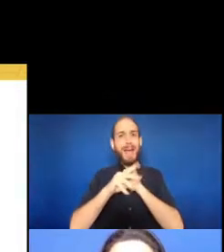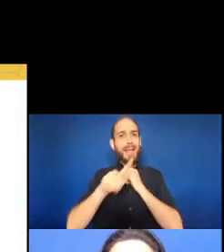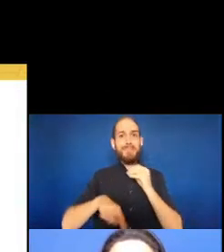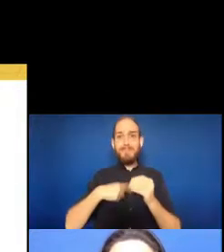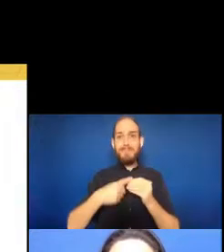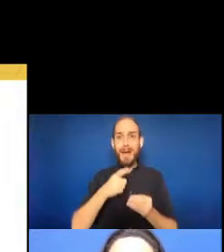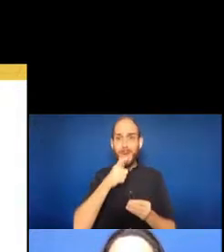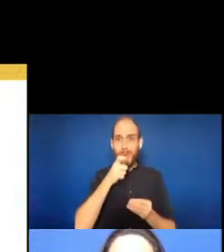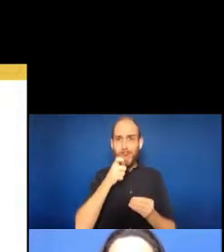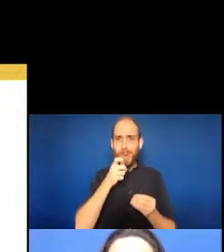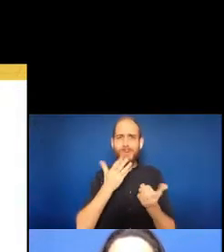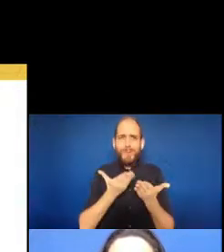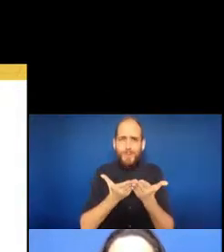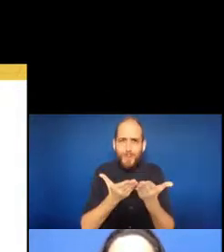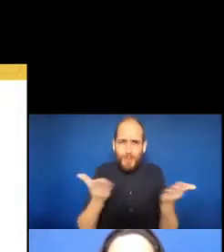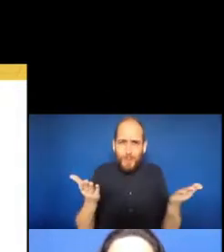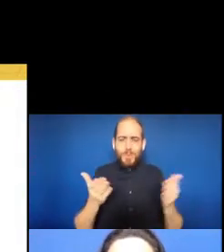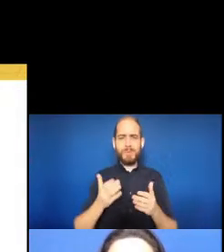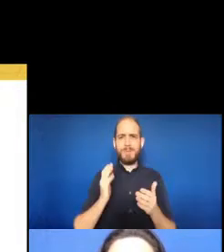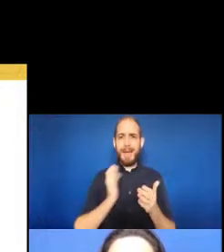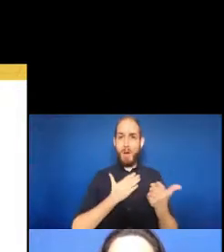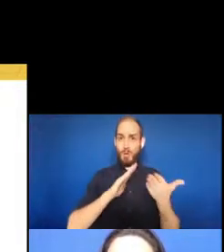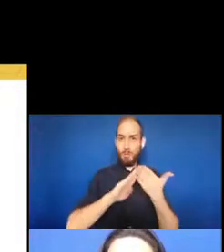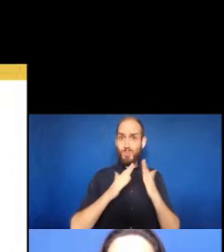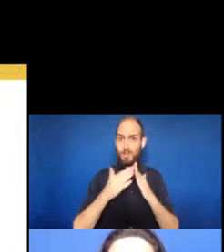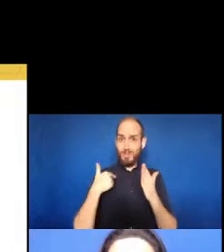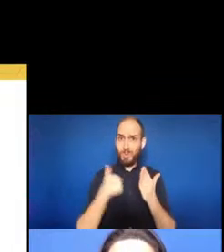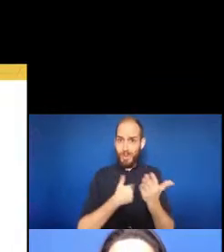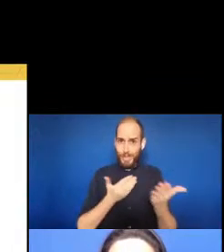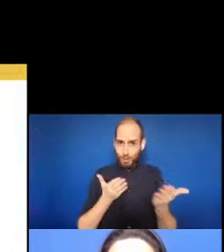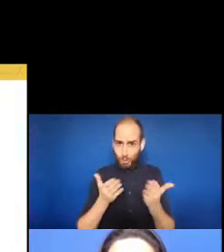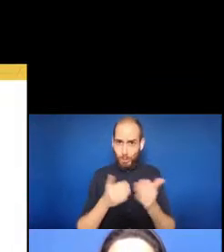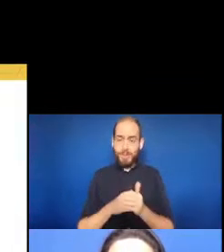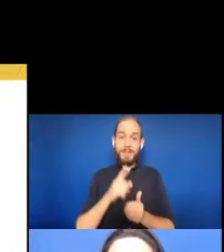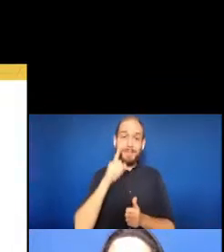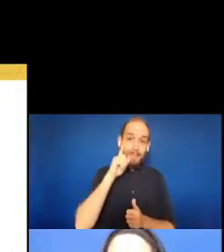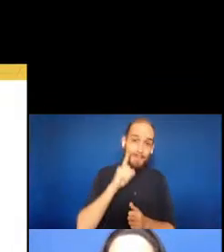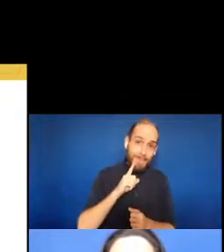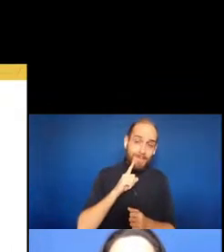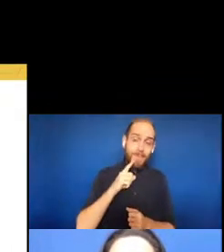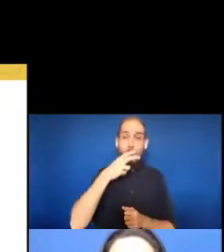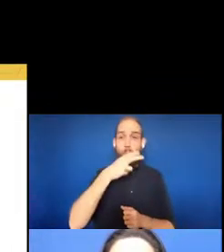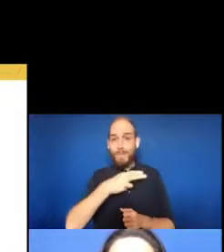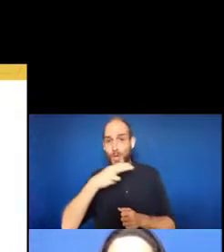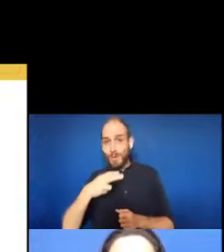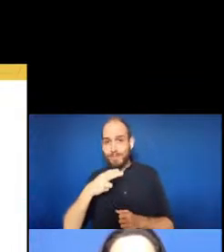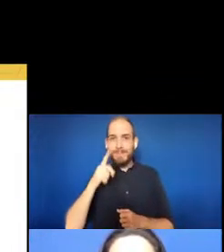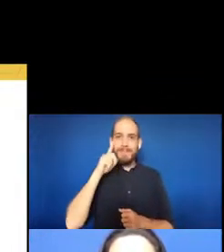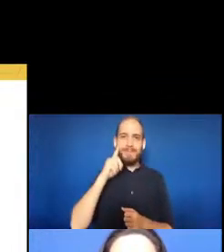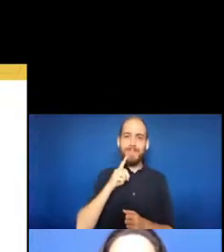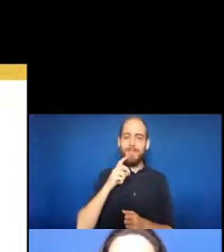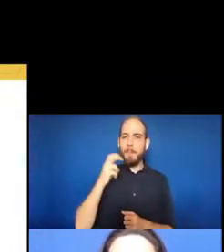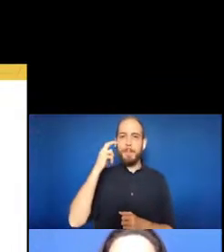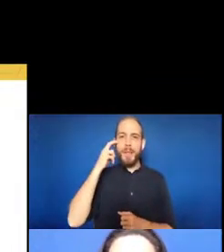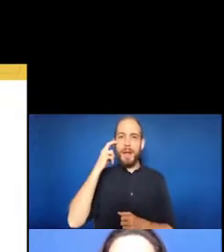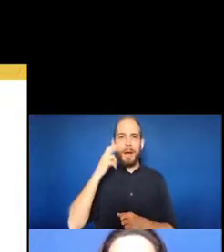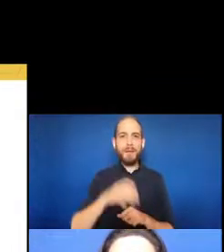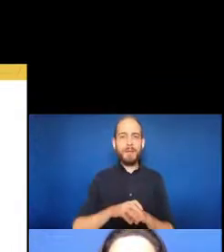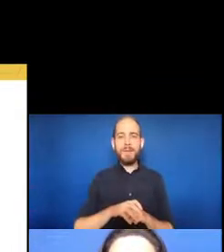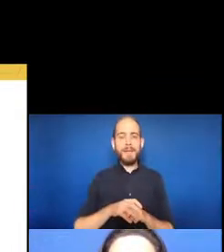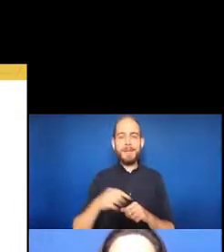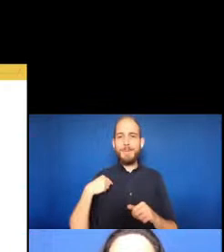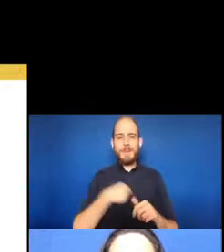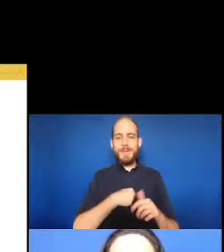we serve, the deaf, the hard of hearing, and the deaf-blind. We can't wait to show you what we've got